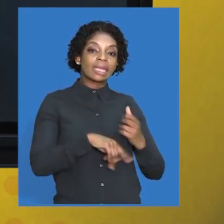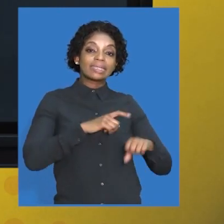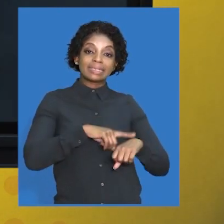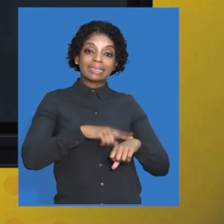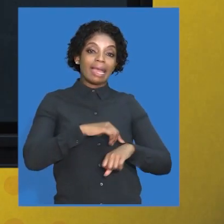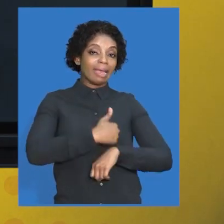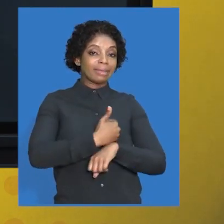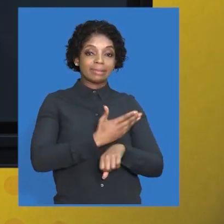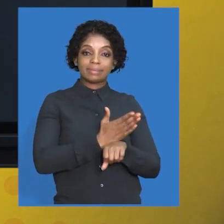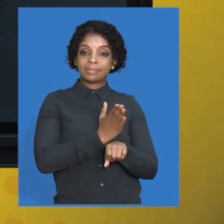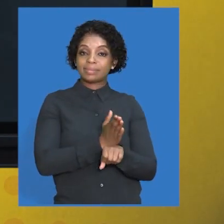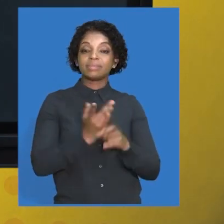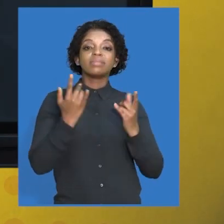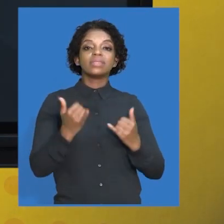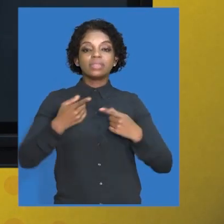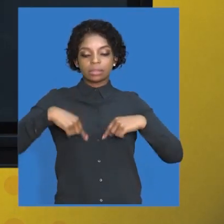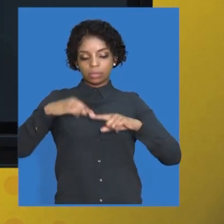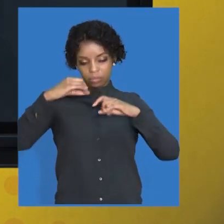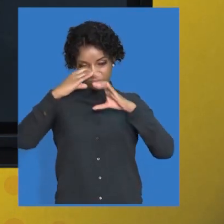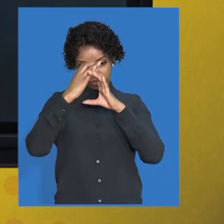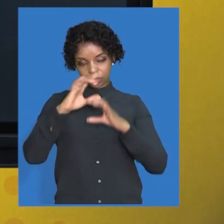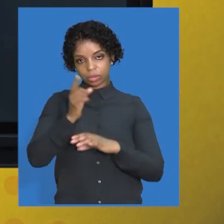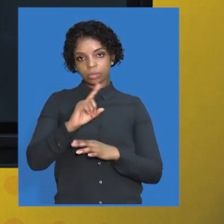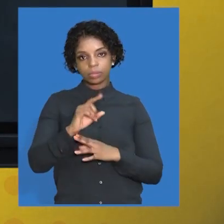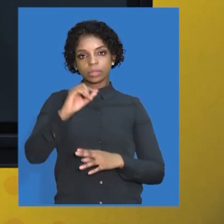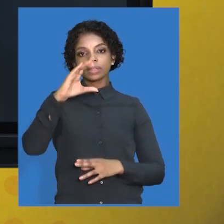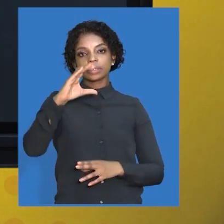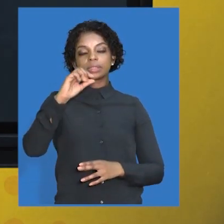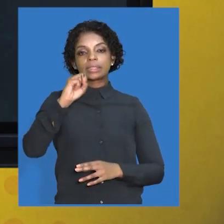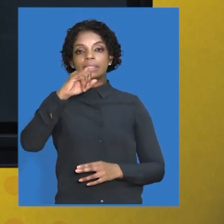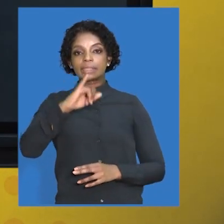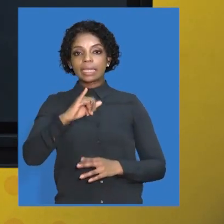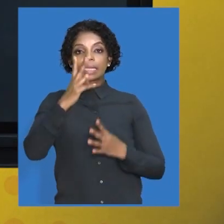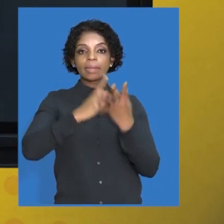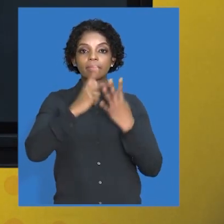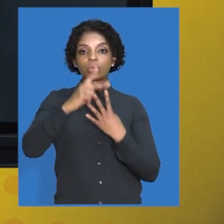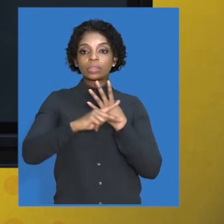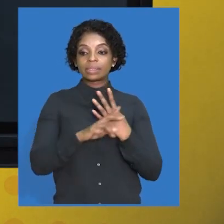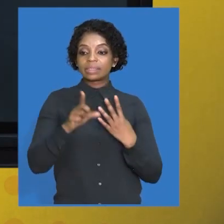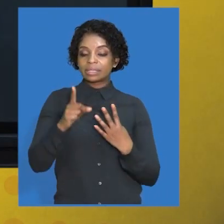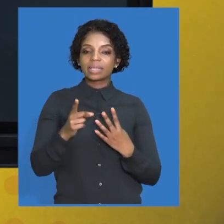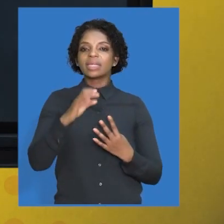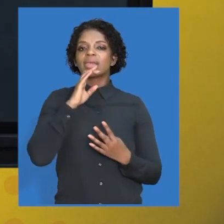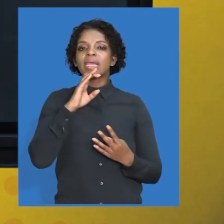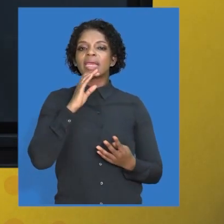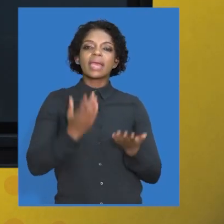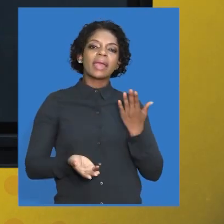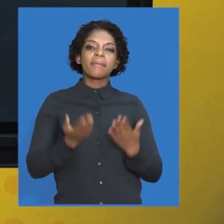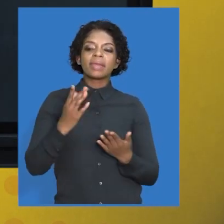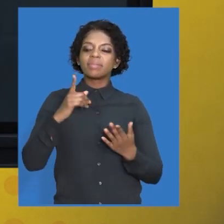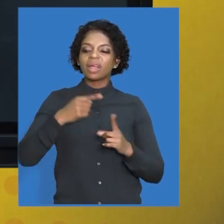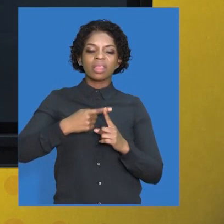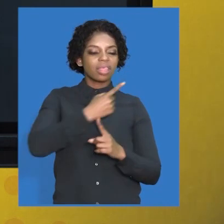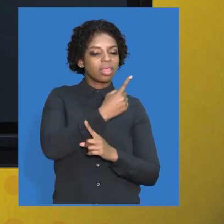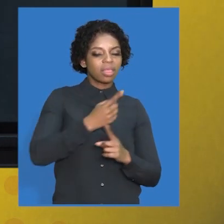focusing on the business, we're now focusing on our CSR projects, which might not have anything to do with our actual